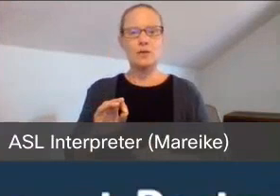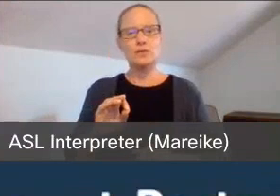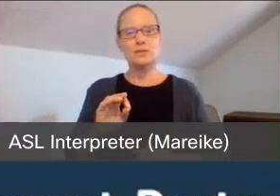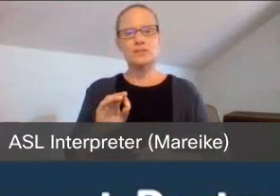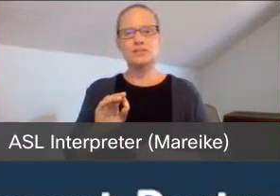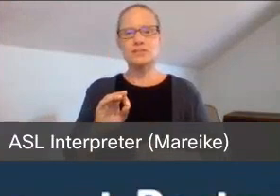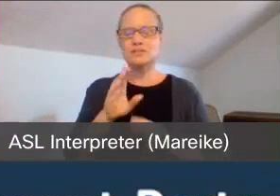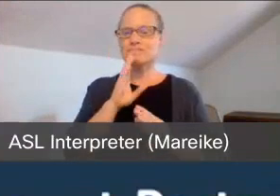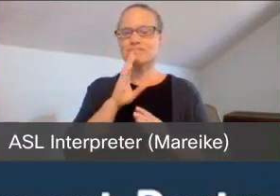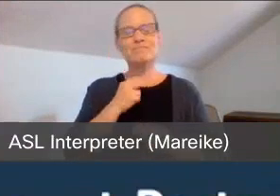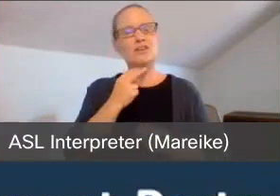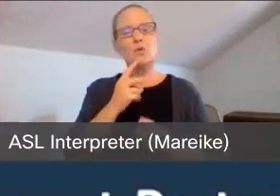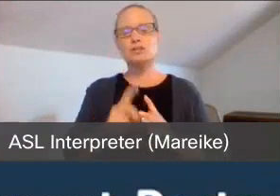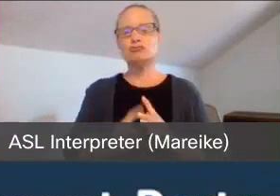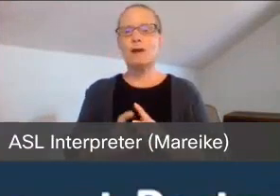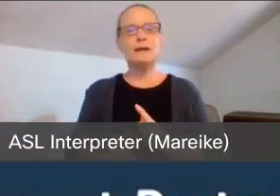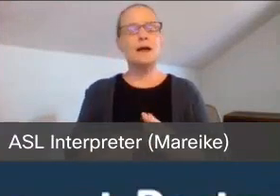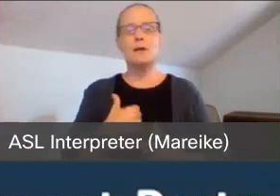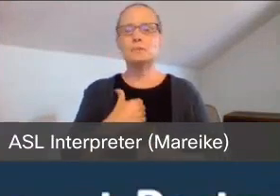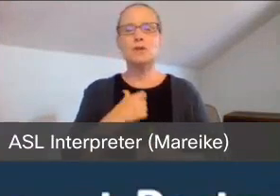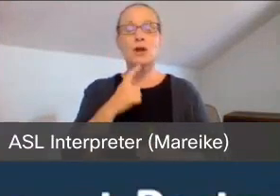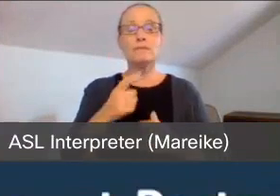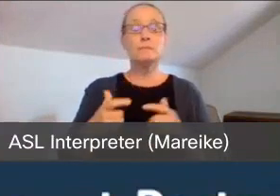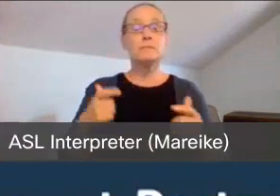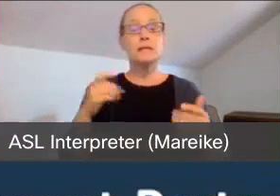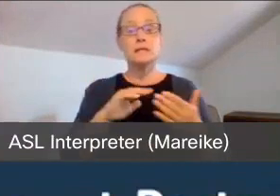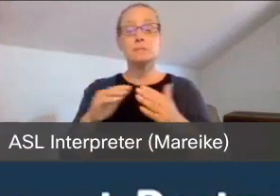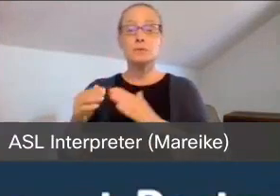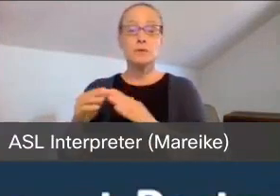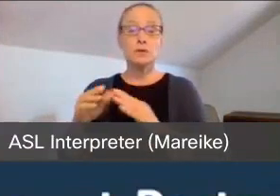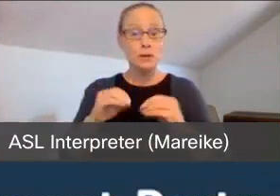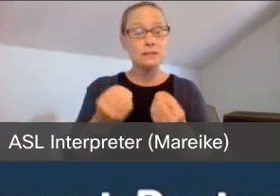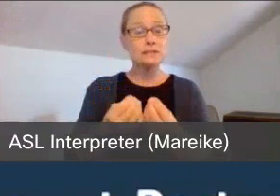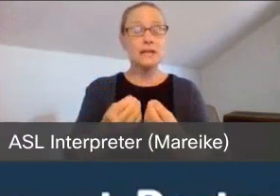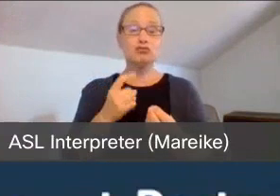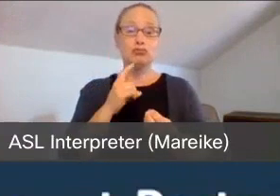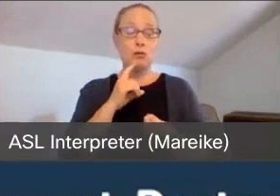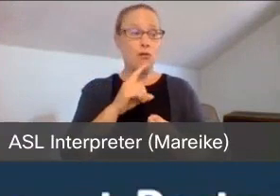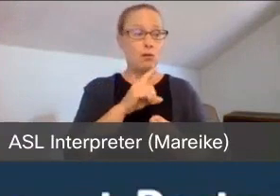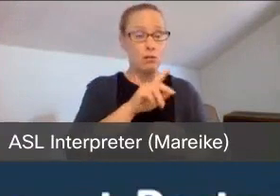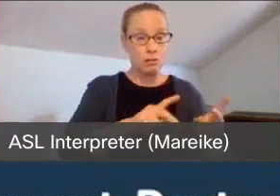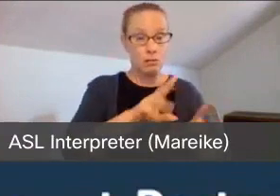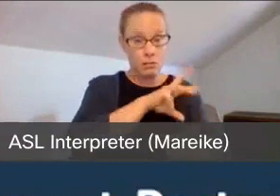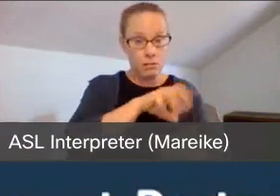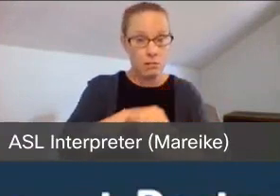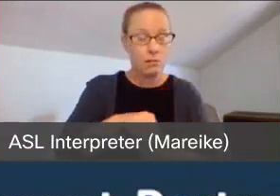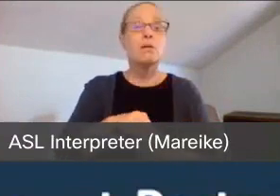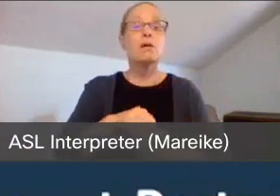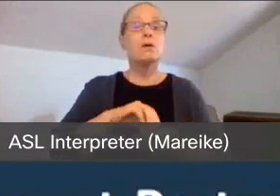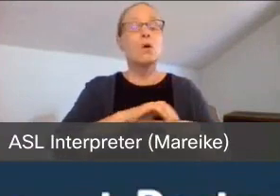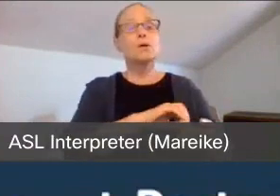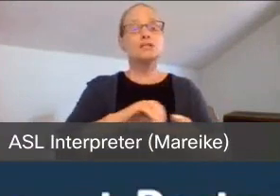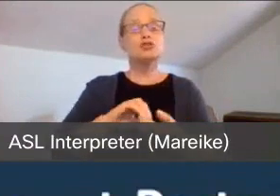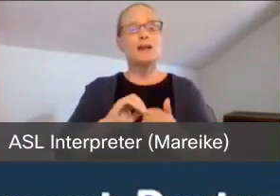Our sort of first big community organizational stakeholder coalition around how